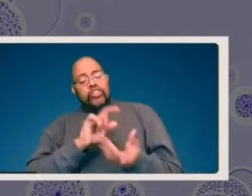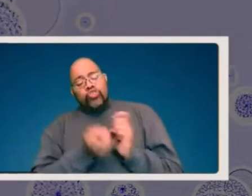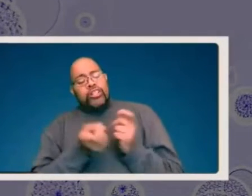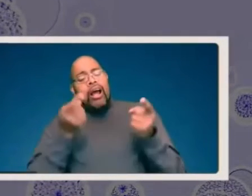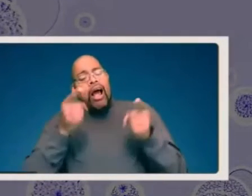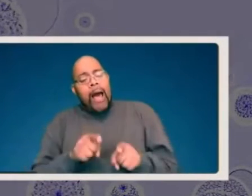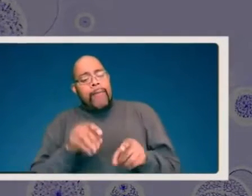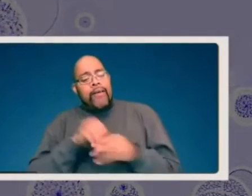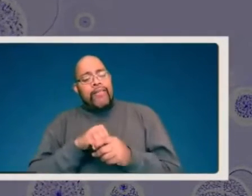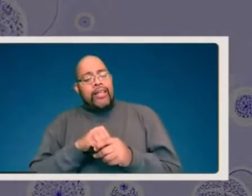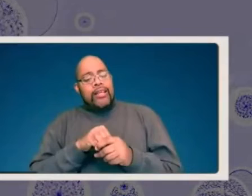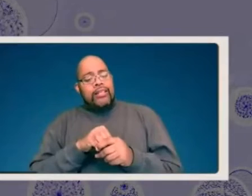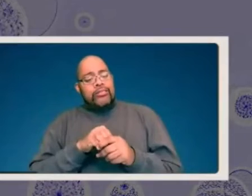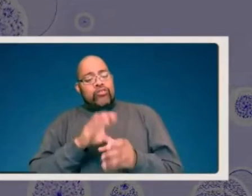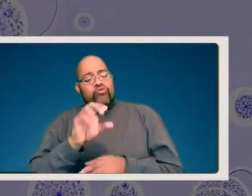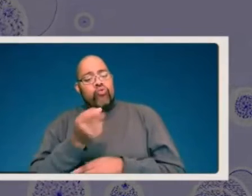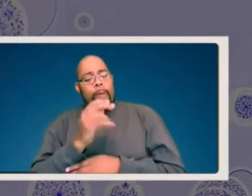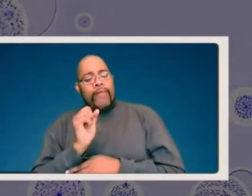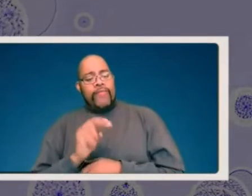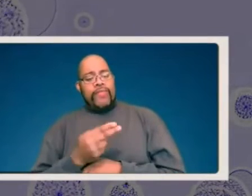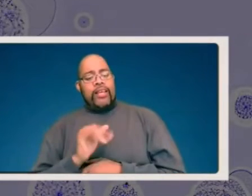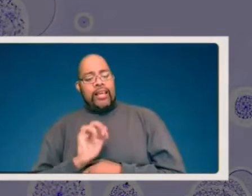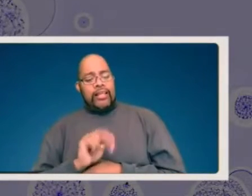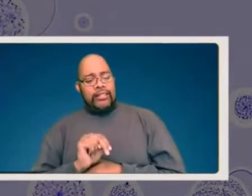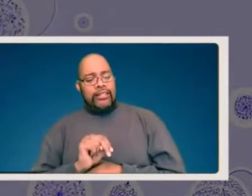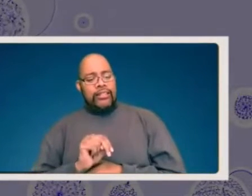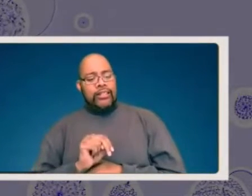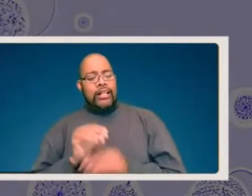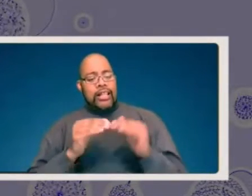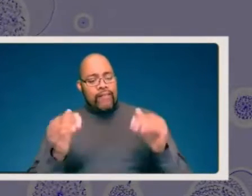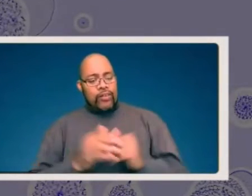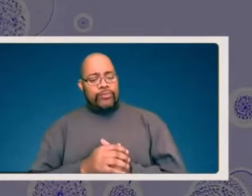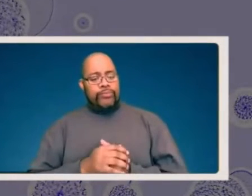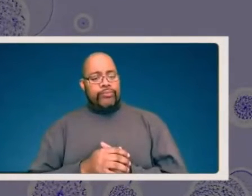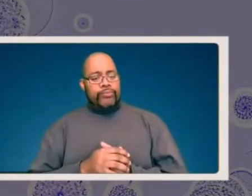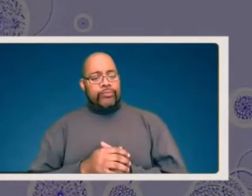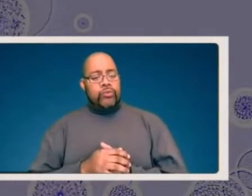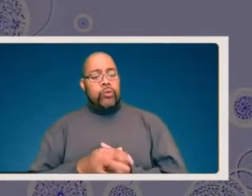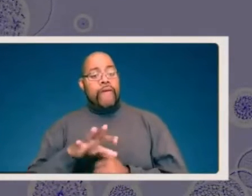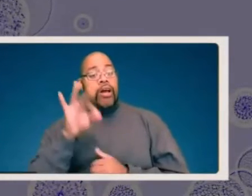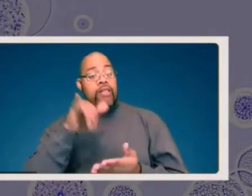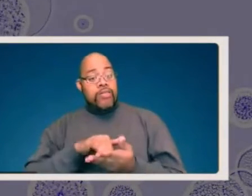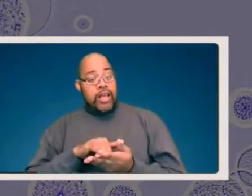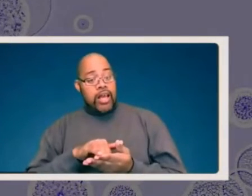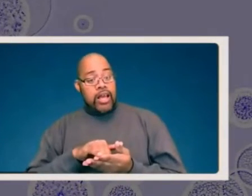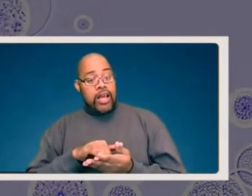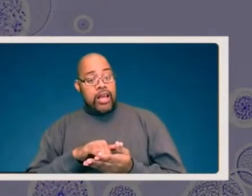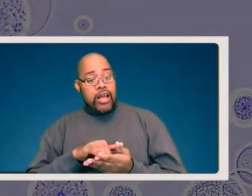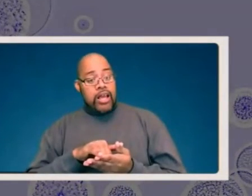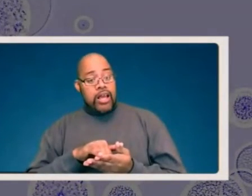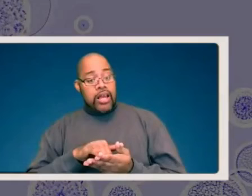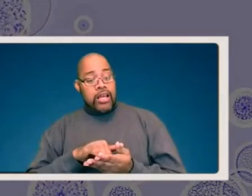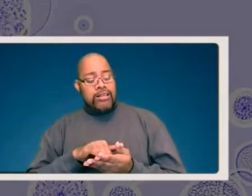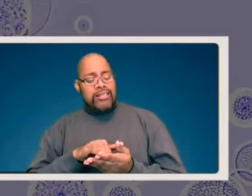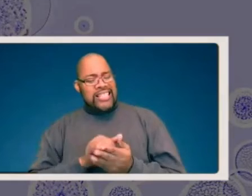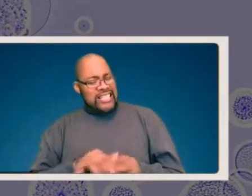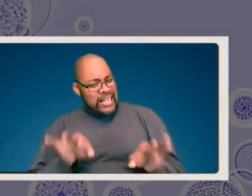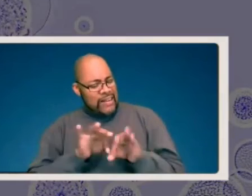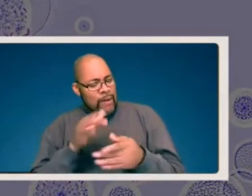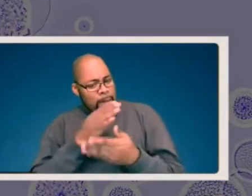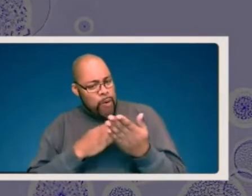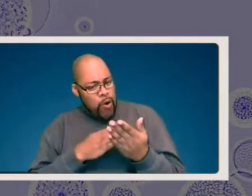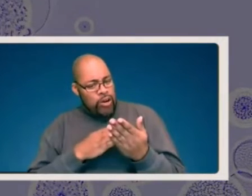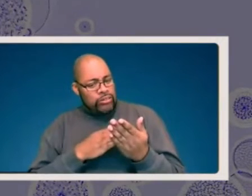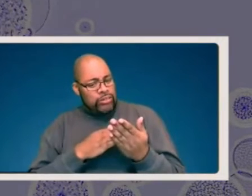the chromatin level using an attack sequencing assay. We found that a significant portion of